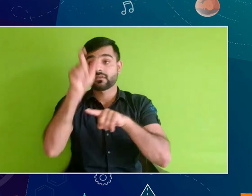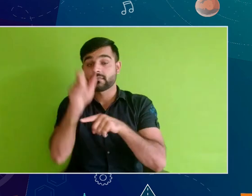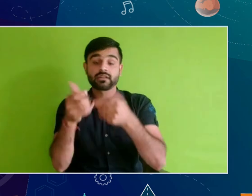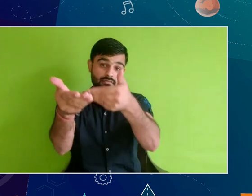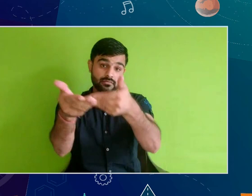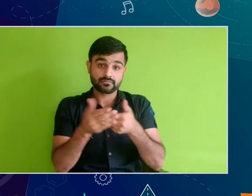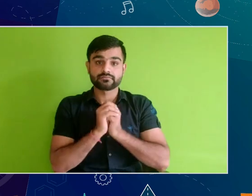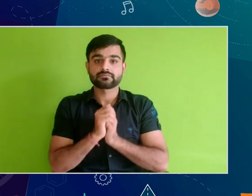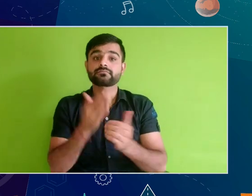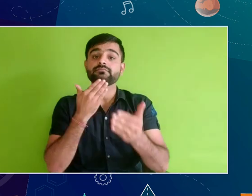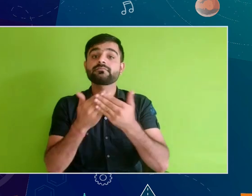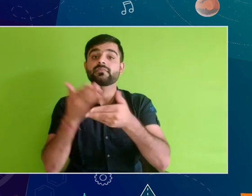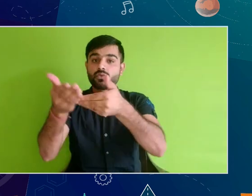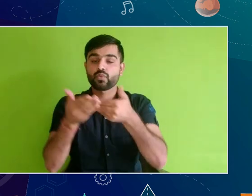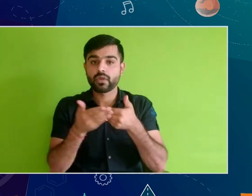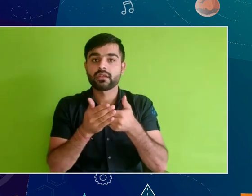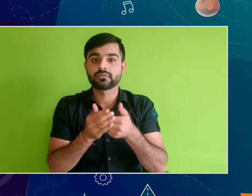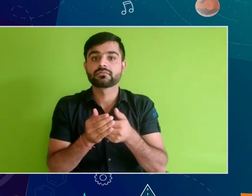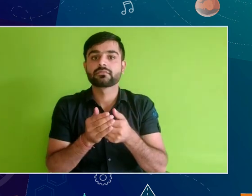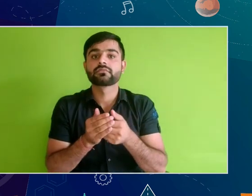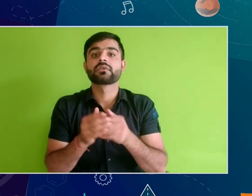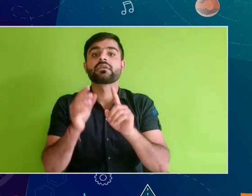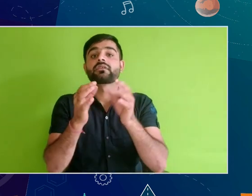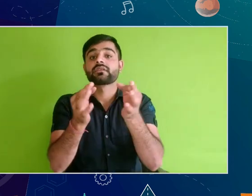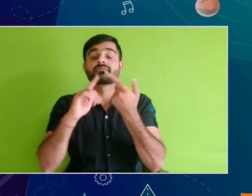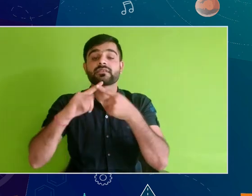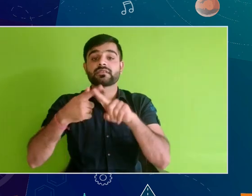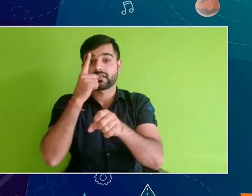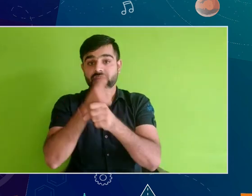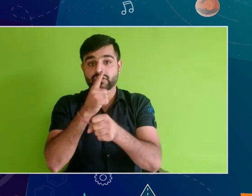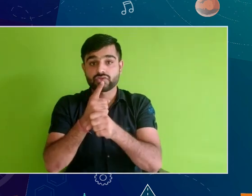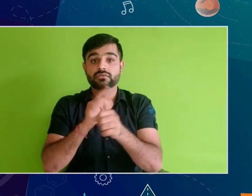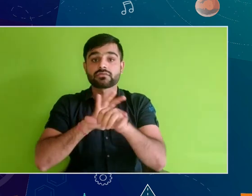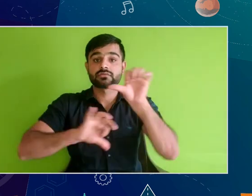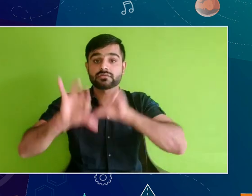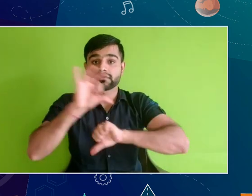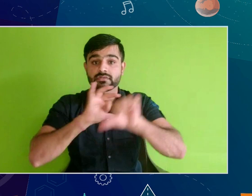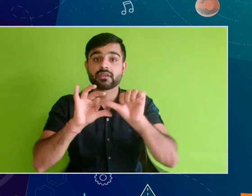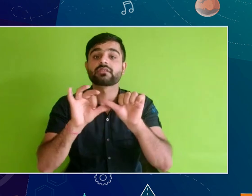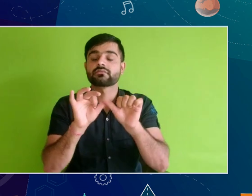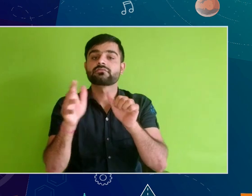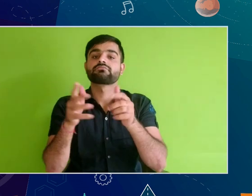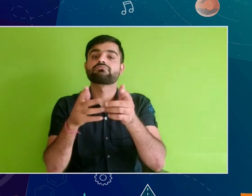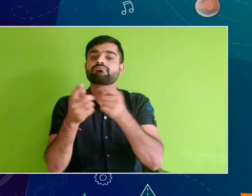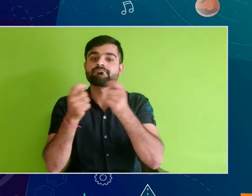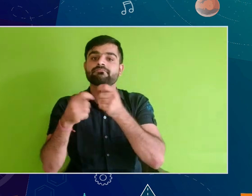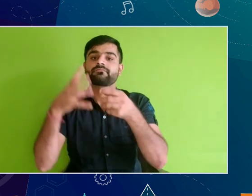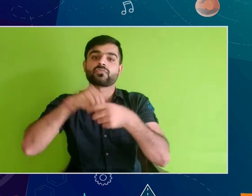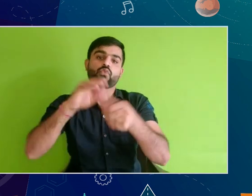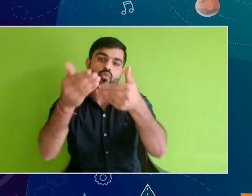Ms. Shilpa Gupta, and she is a special education teacher from St. Mark's, Mirabagh, Pashchim Bihar, New Delhi itself. I welcome you, Ms.